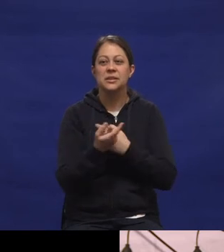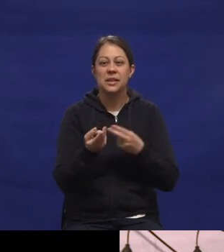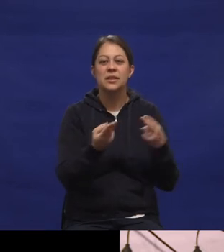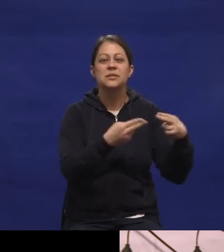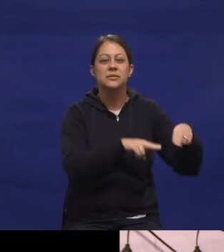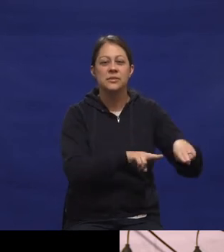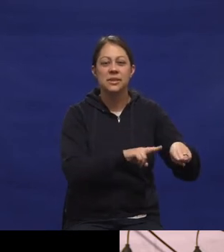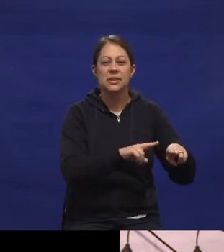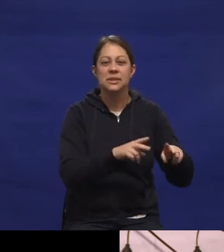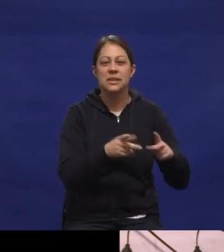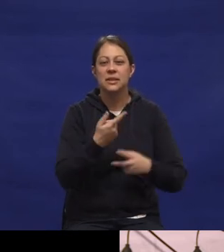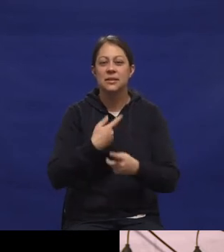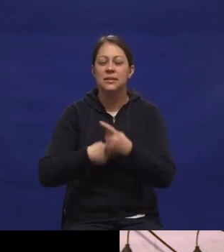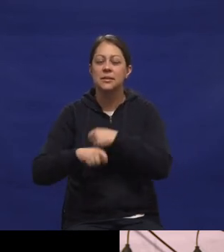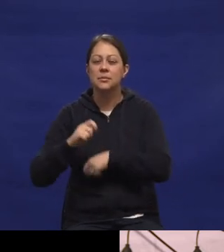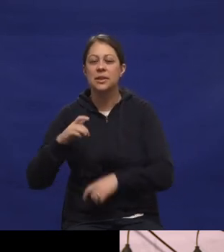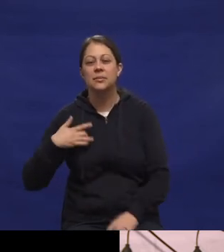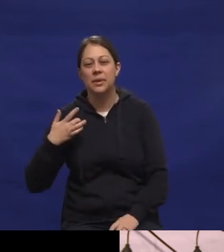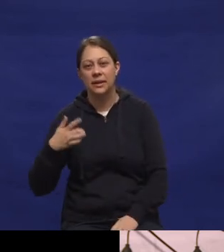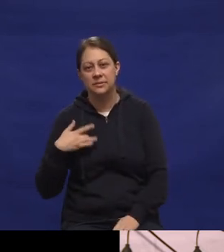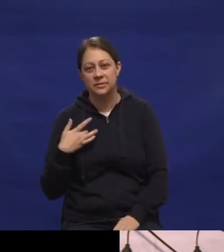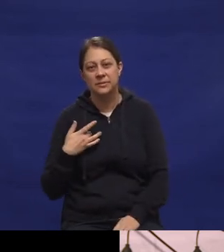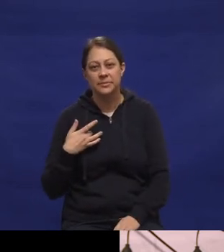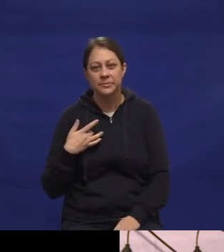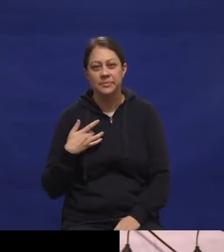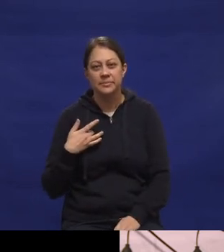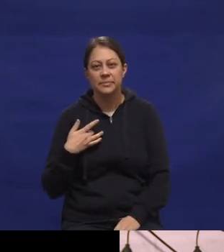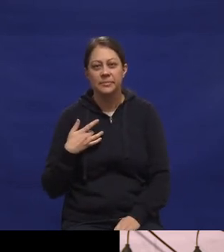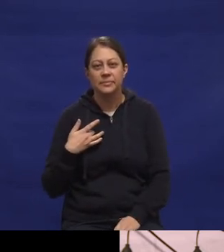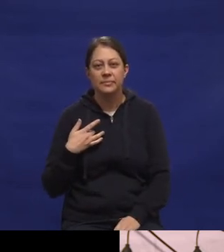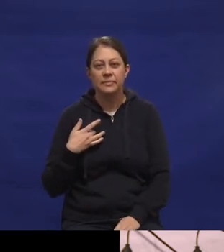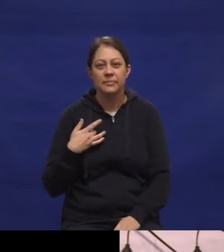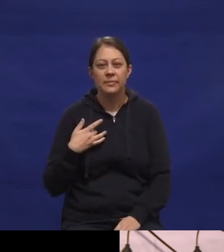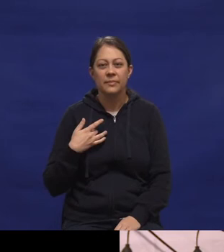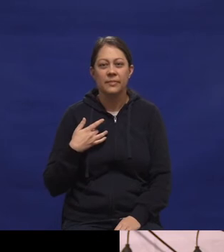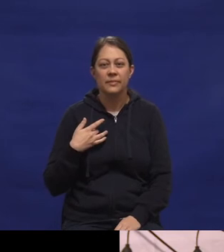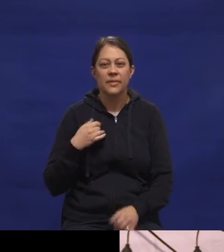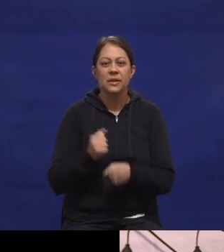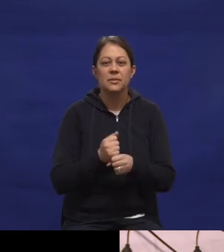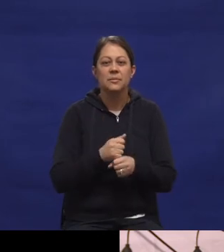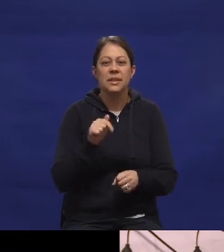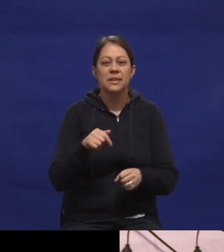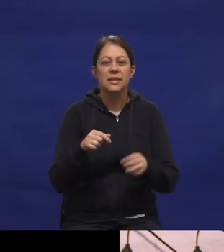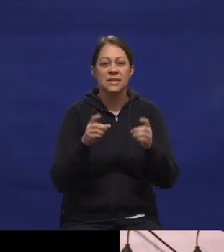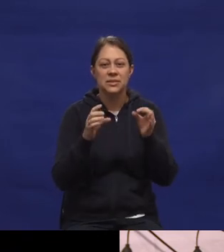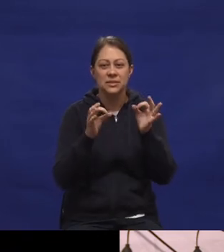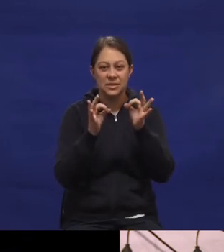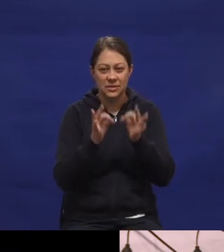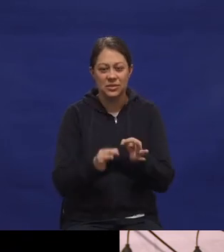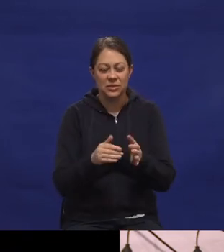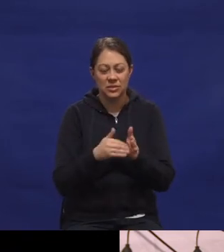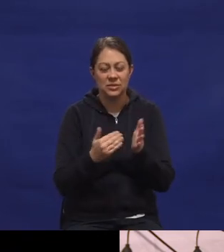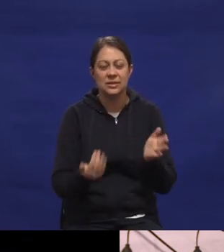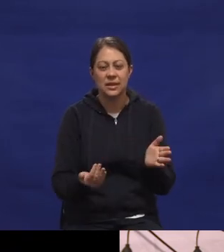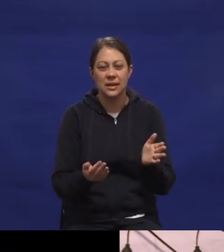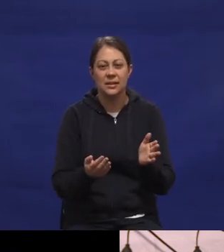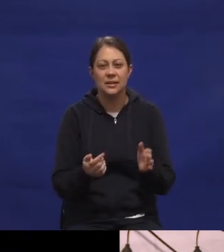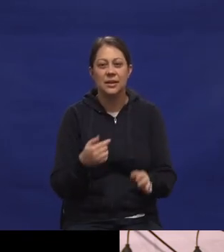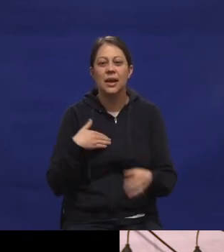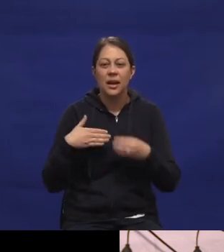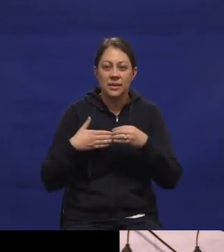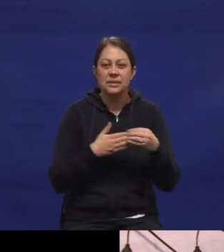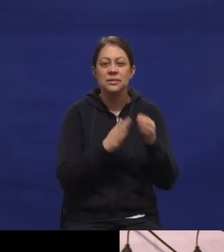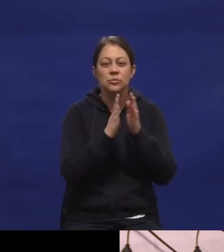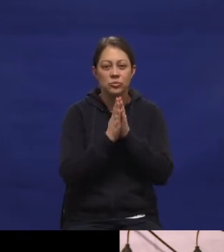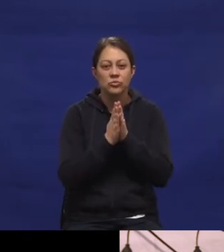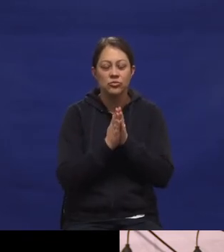life. If you've not made that great passage, make it right now. Pray with me this prayer. I'll lead us, and you pray